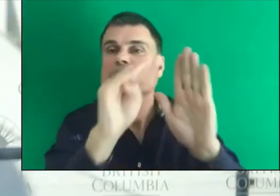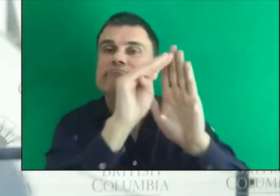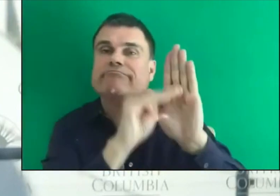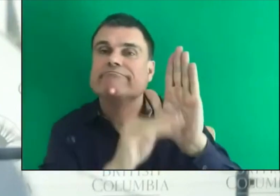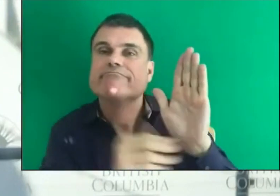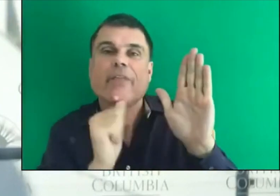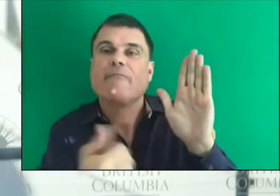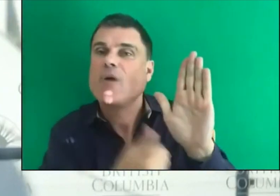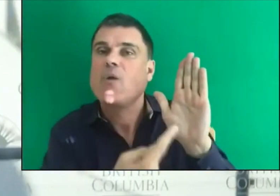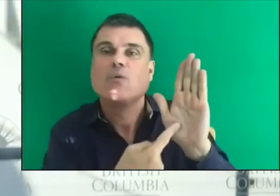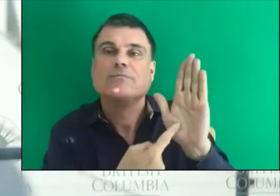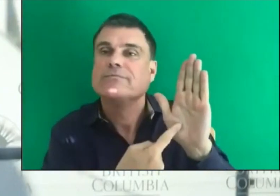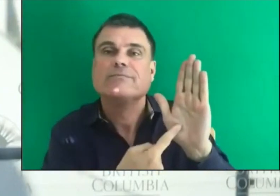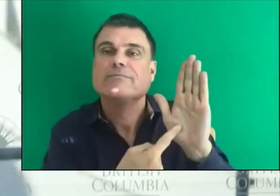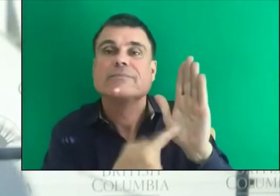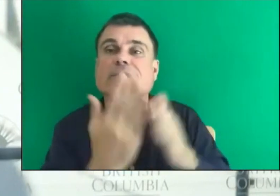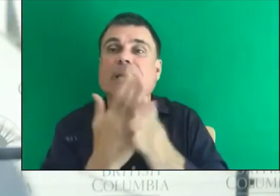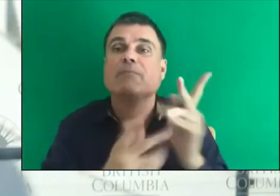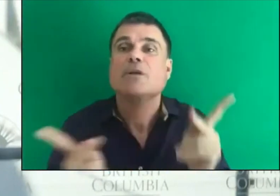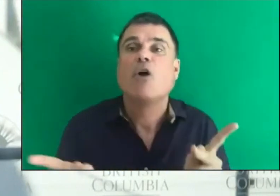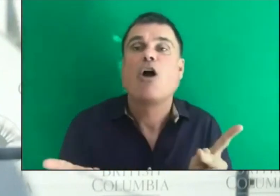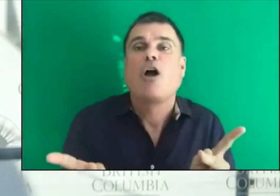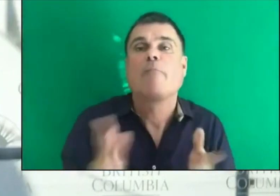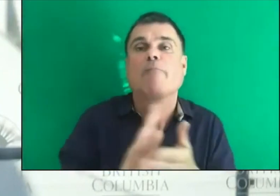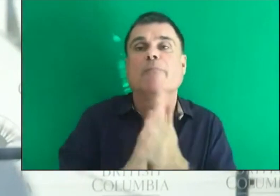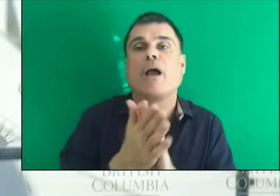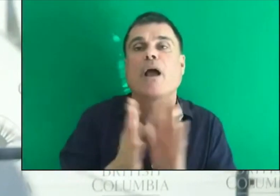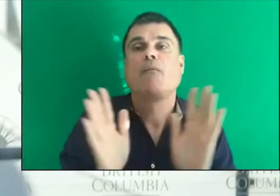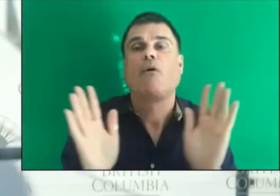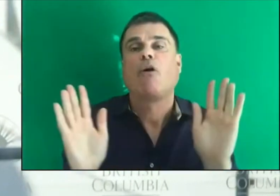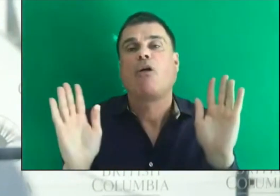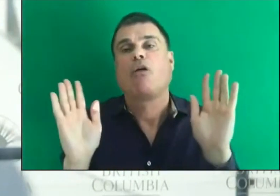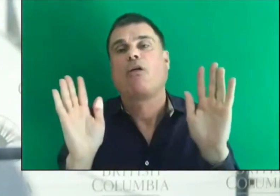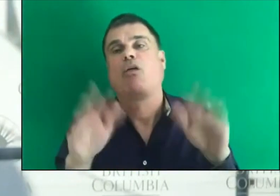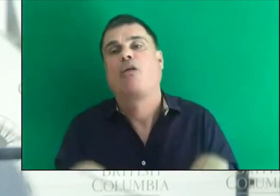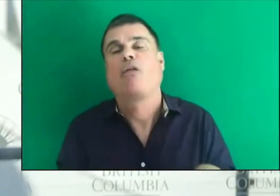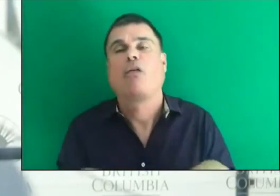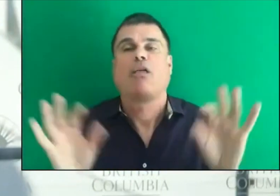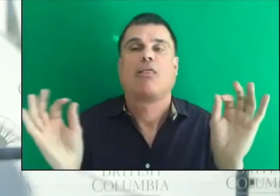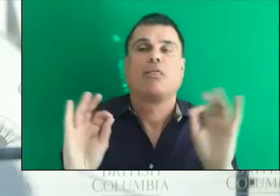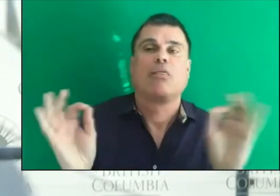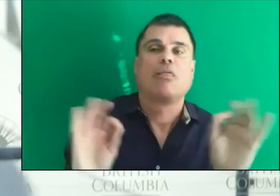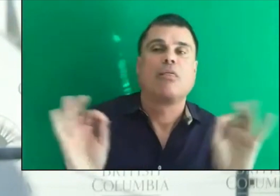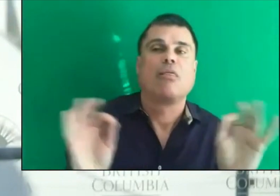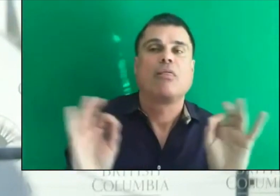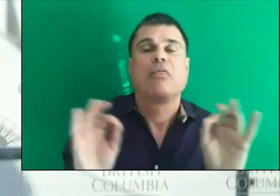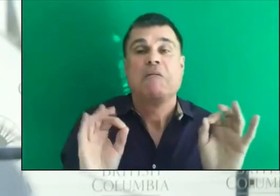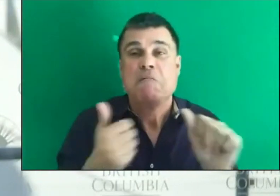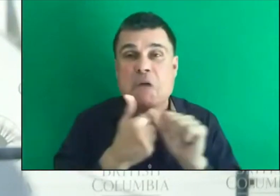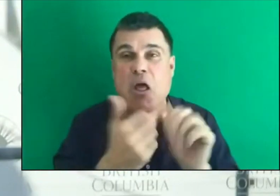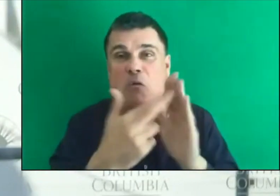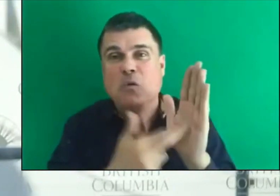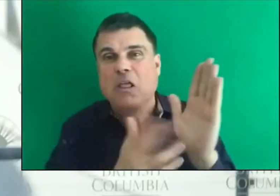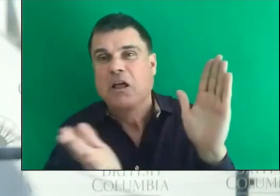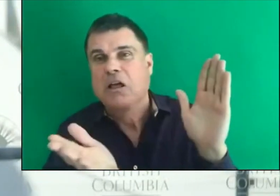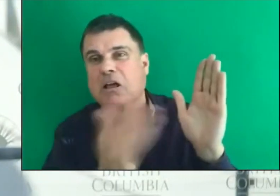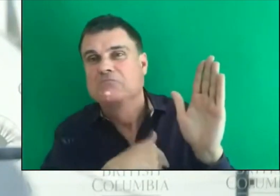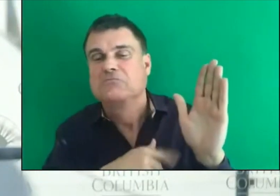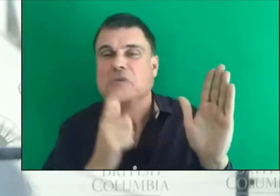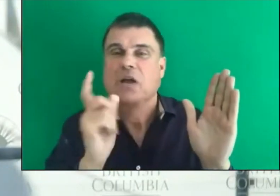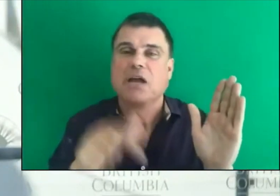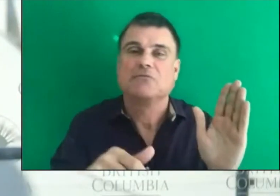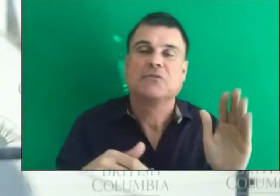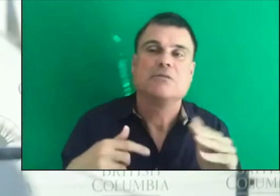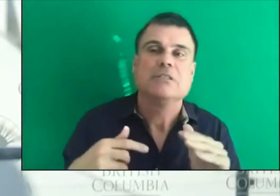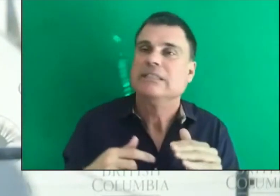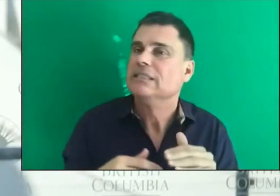in this region, we know that the community transmission is higher. So we need to pay attention to those rules. And I know there's